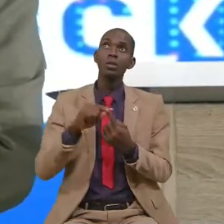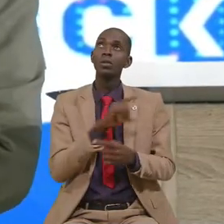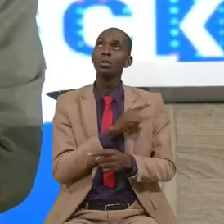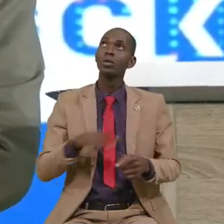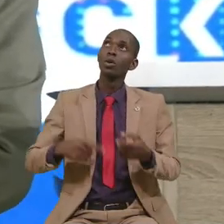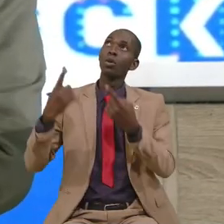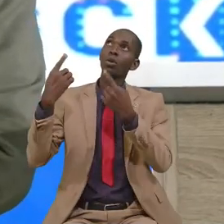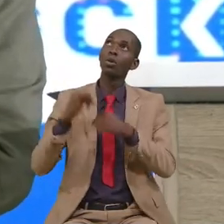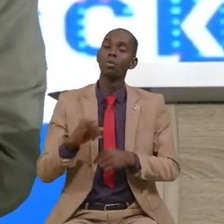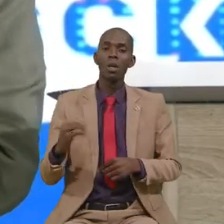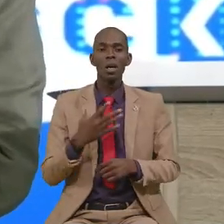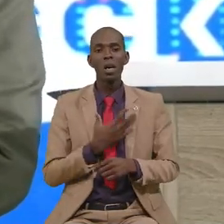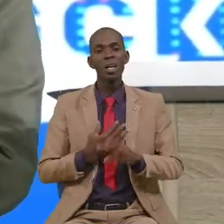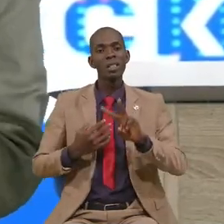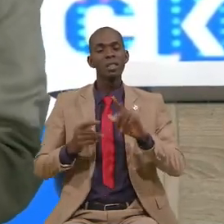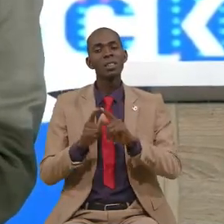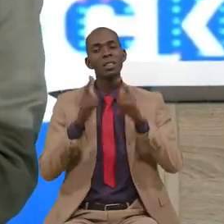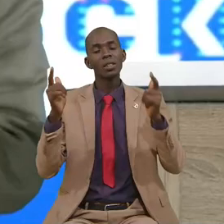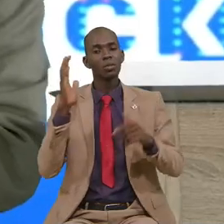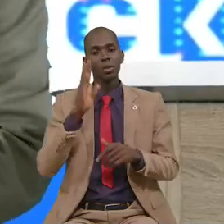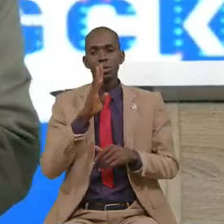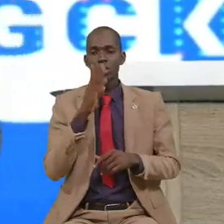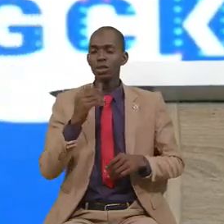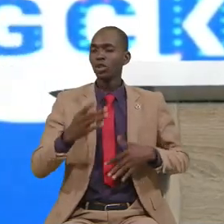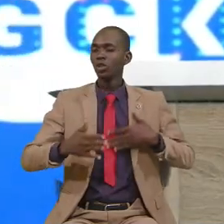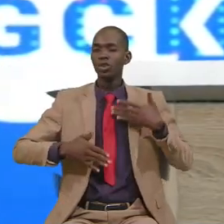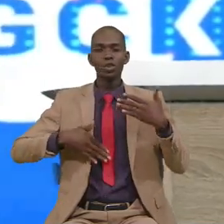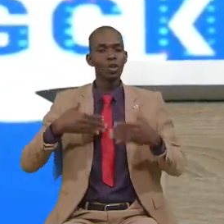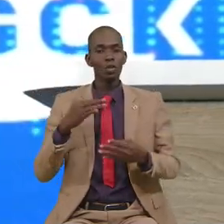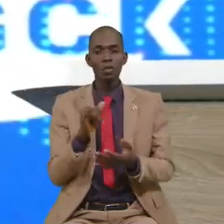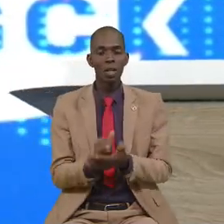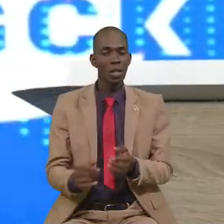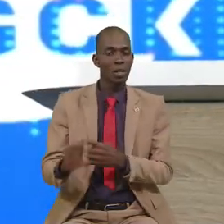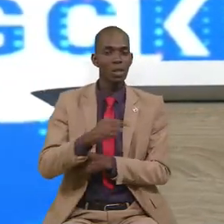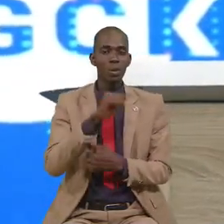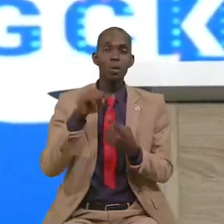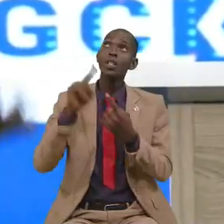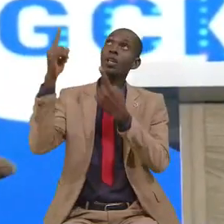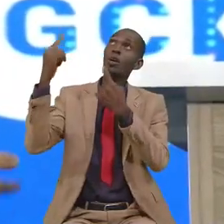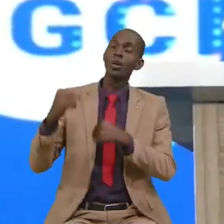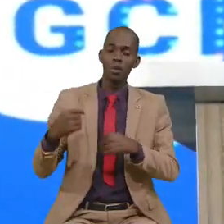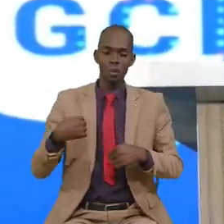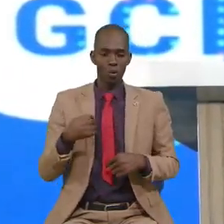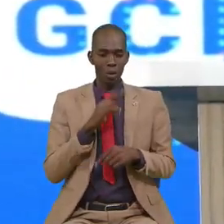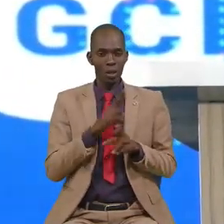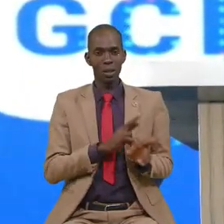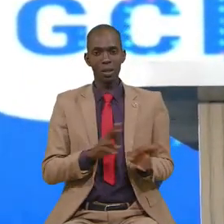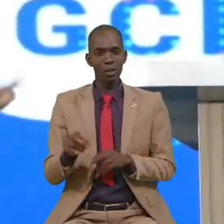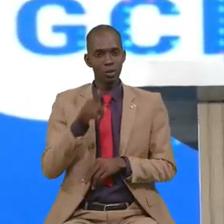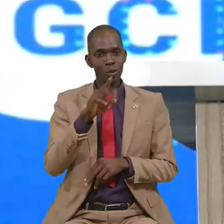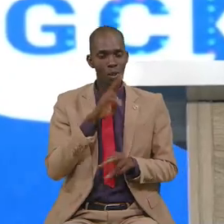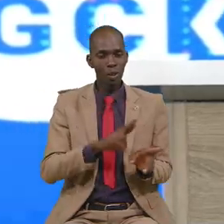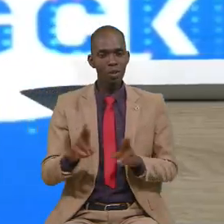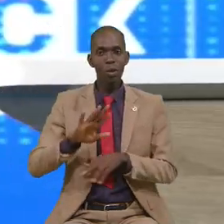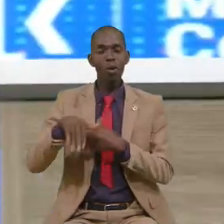great will be the joy on that day when he comes and we are ready, you are ready, I'm ready. And then we go